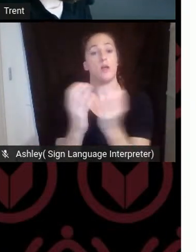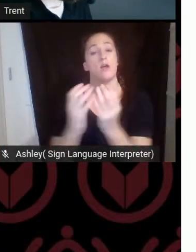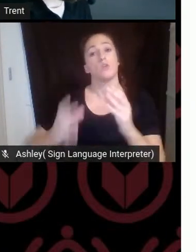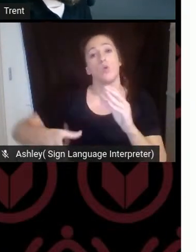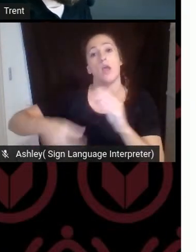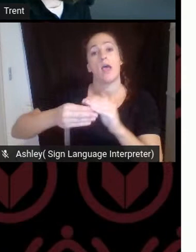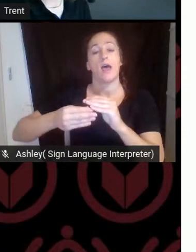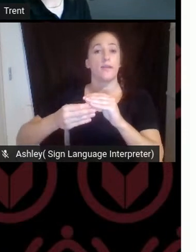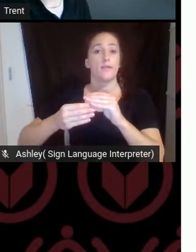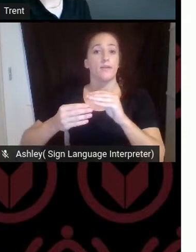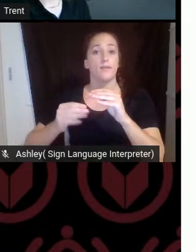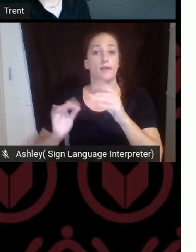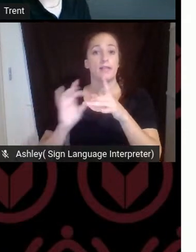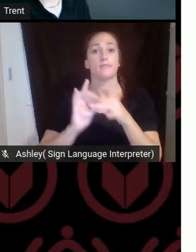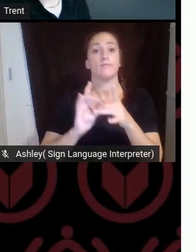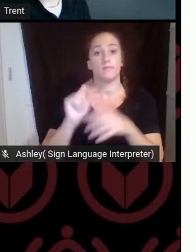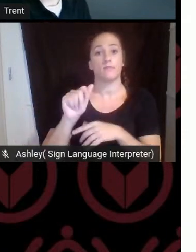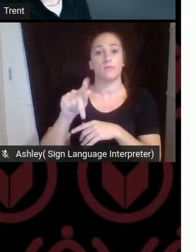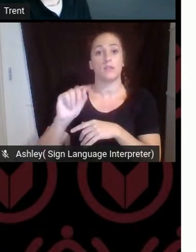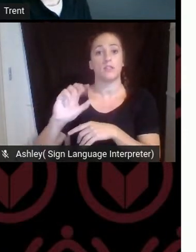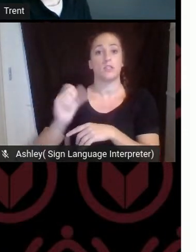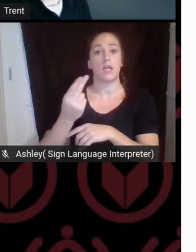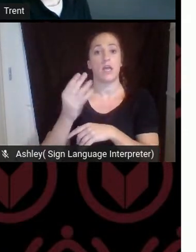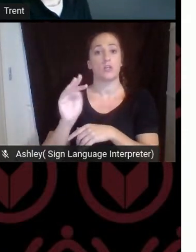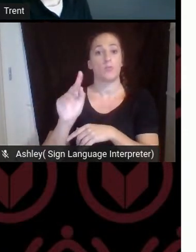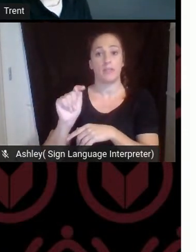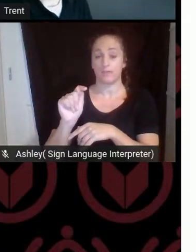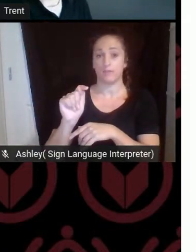like this, but for now I'm just going to do a